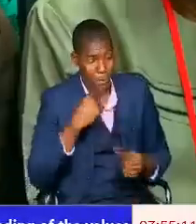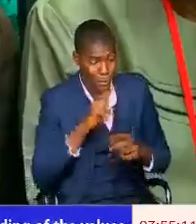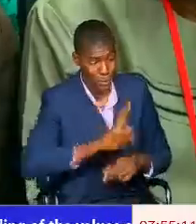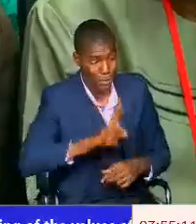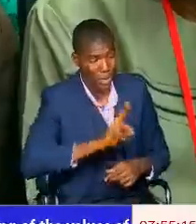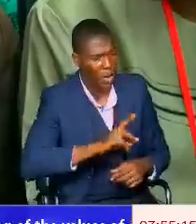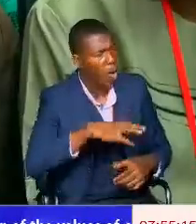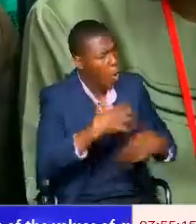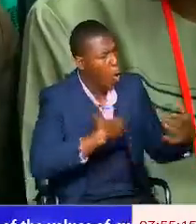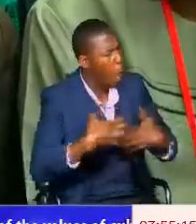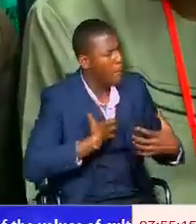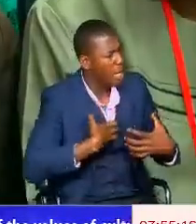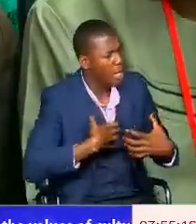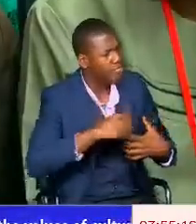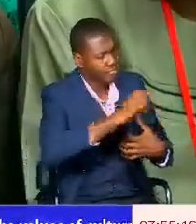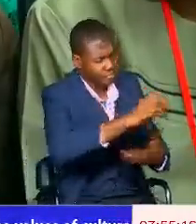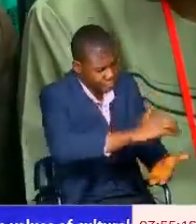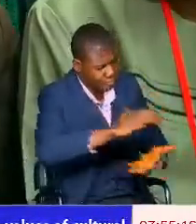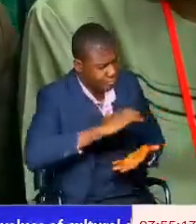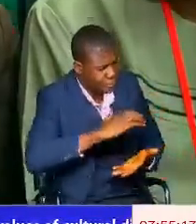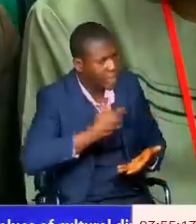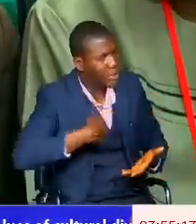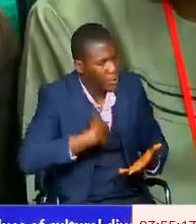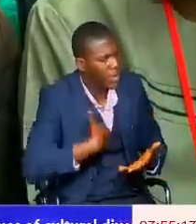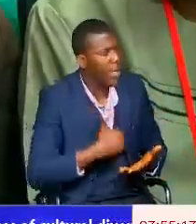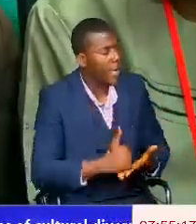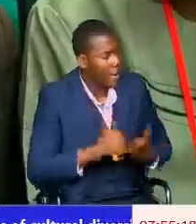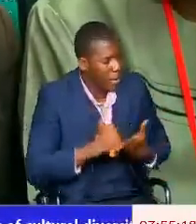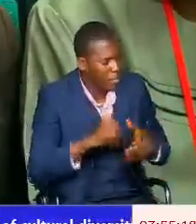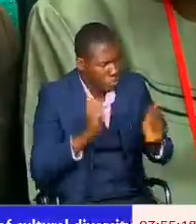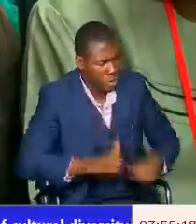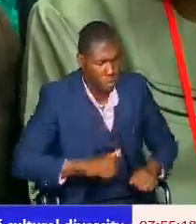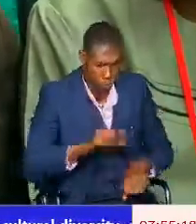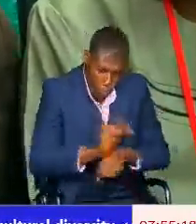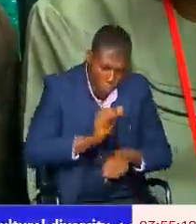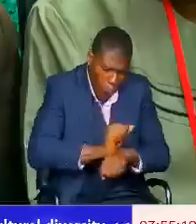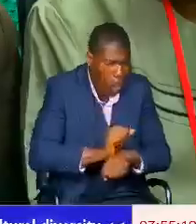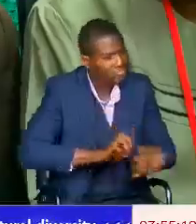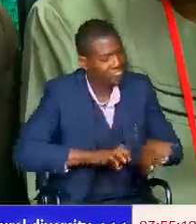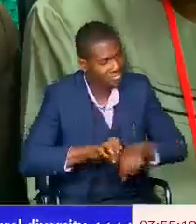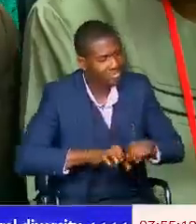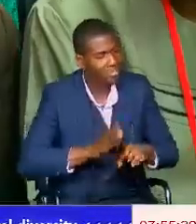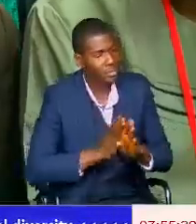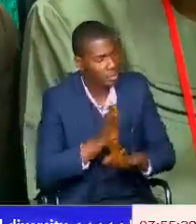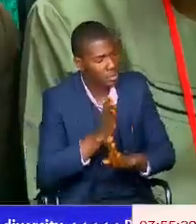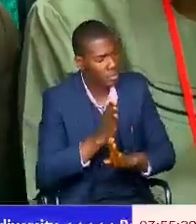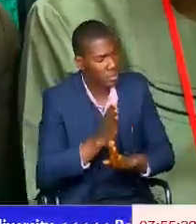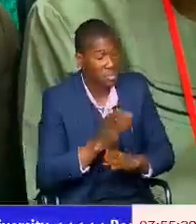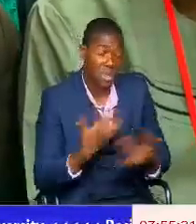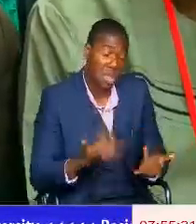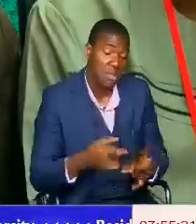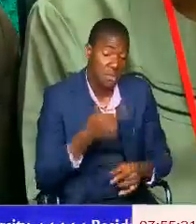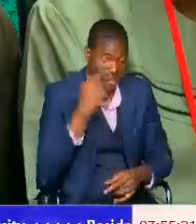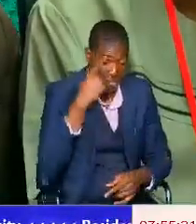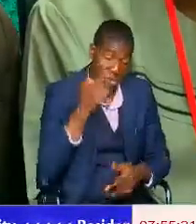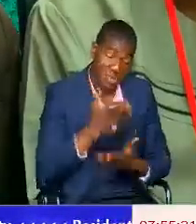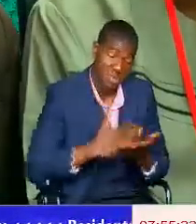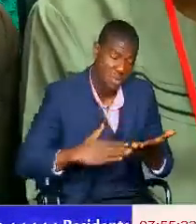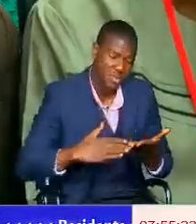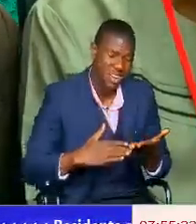too because they help us make we also do our own work. For some, they take little